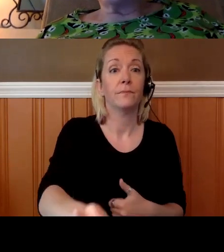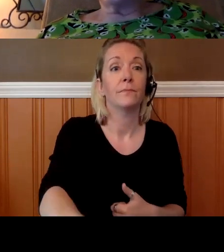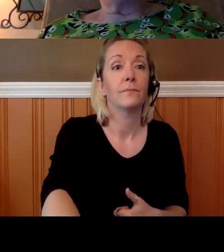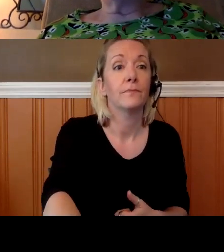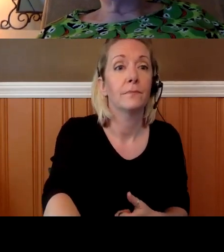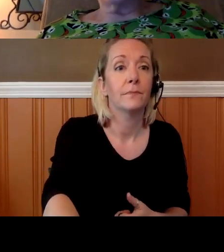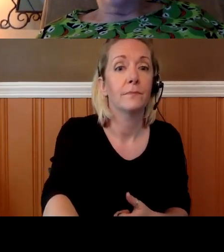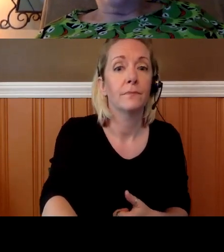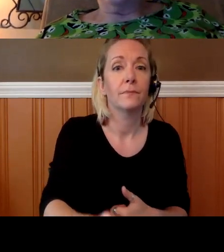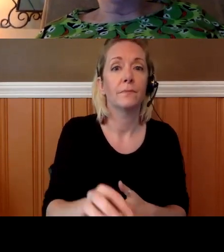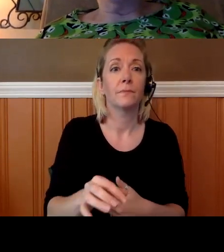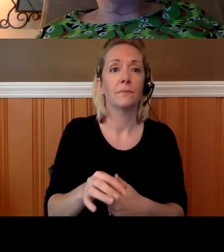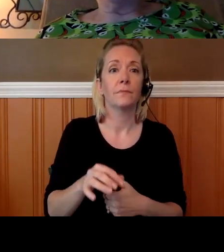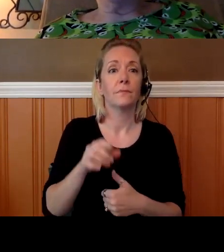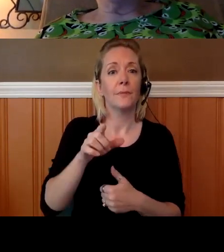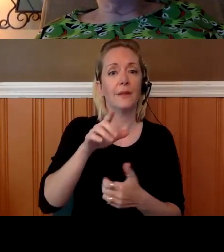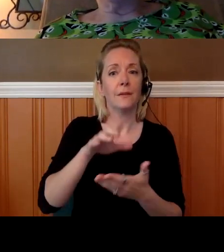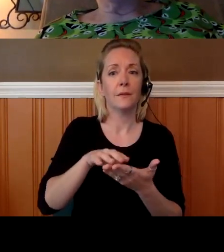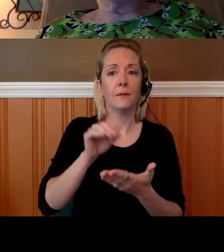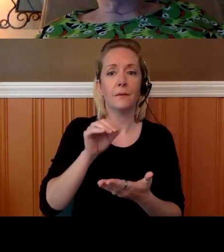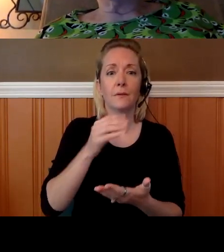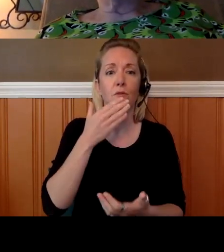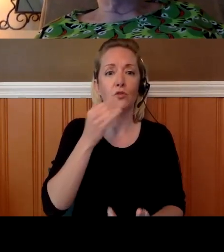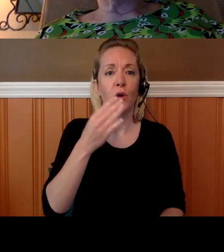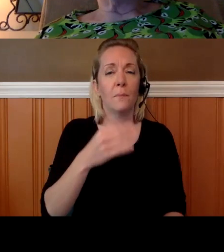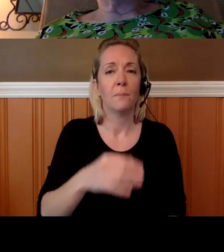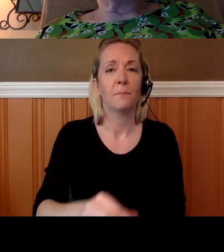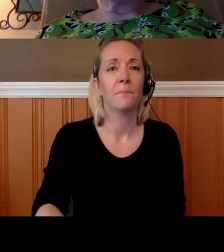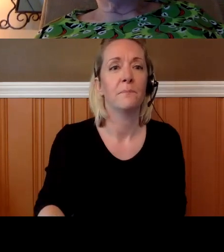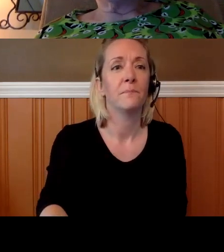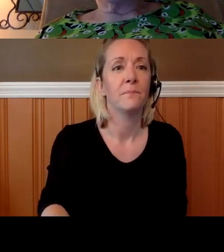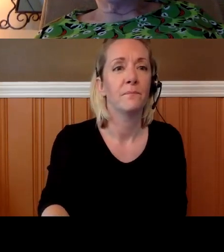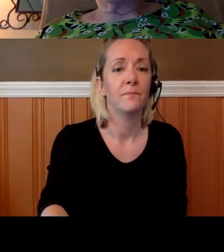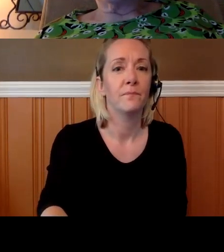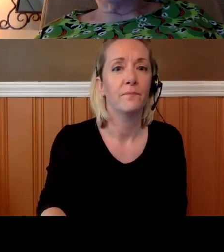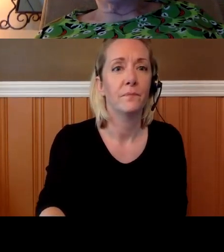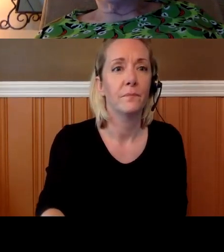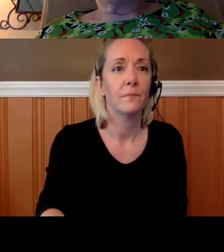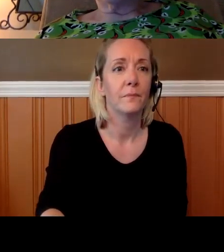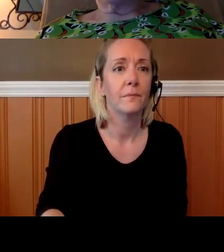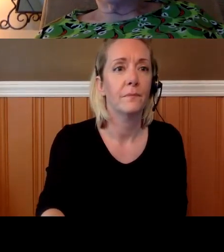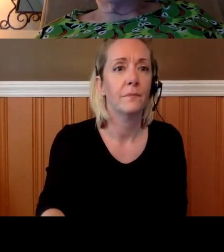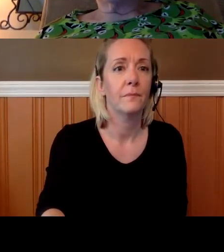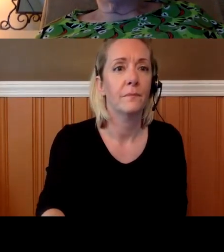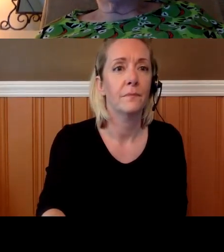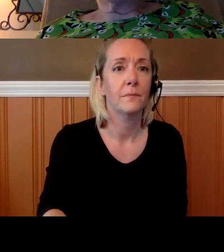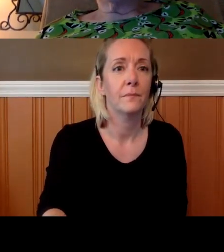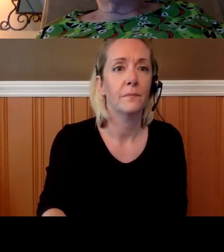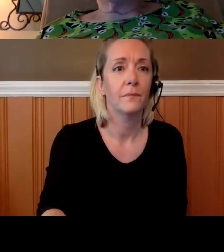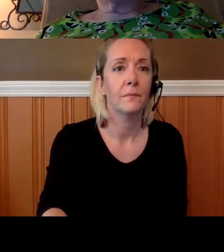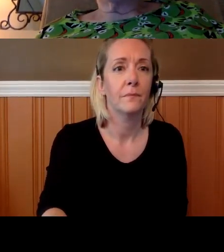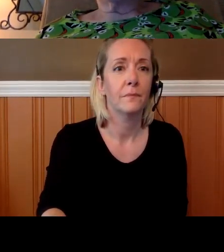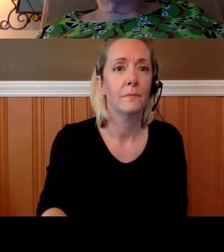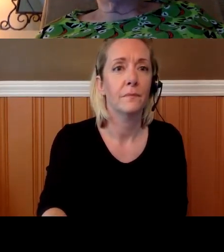photos of his cup. The drink, good job. You want to drink, Fully? Find the drink. One last time, okay? Can you